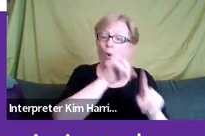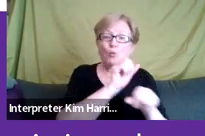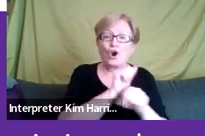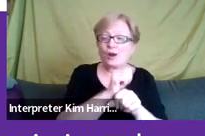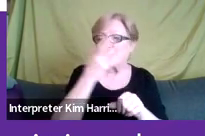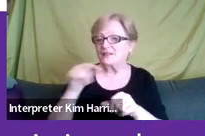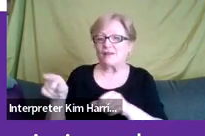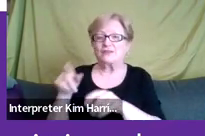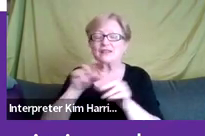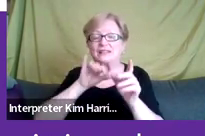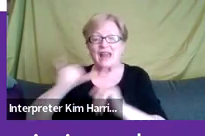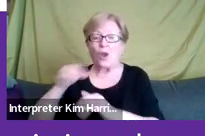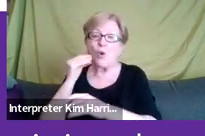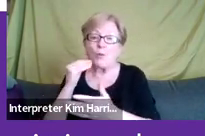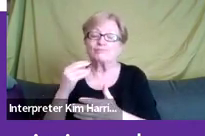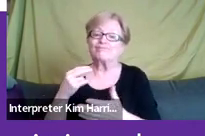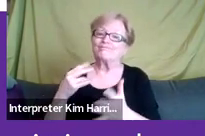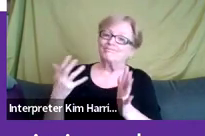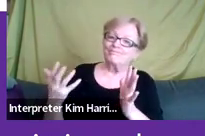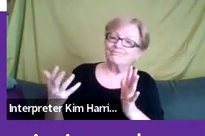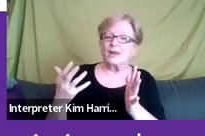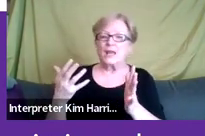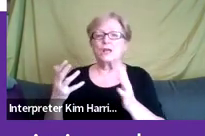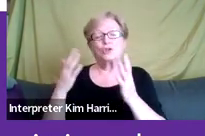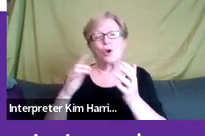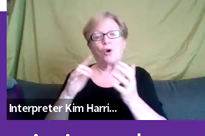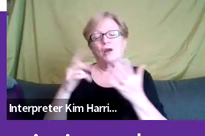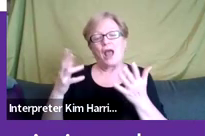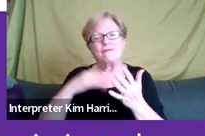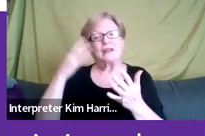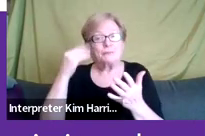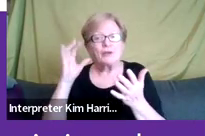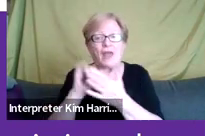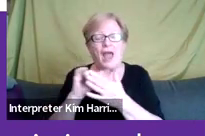experienced. But with, you know, programs